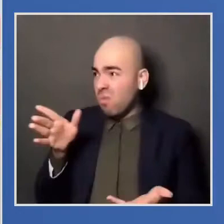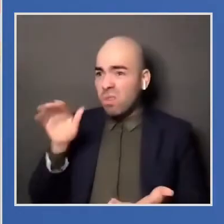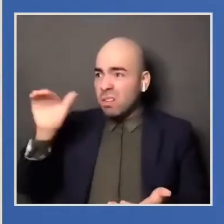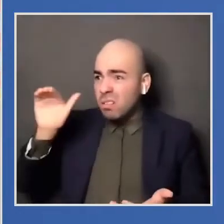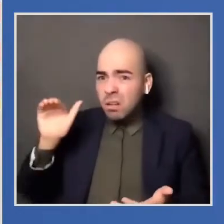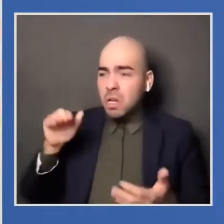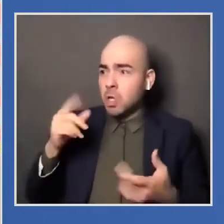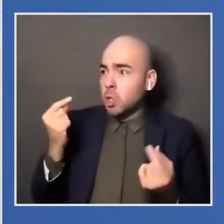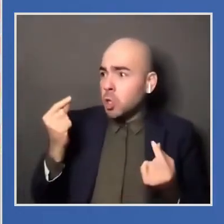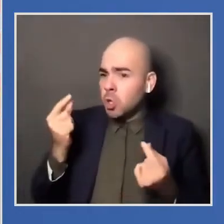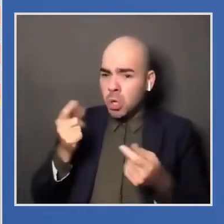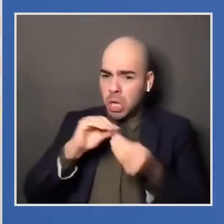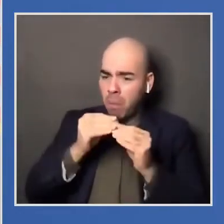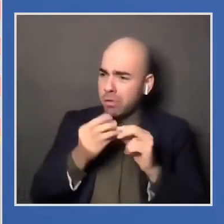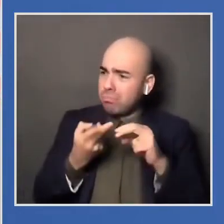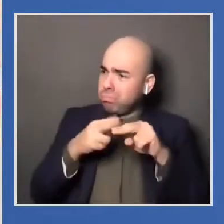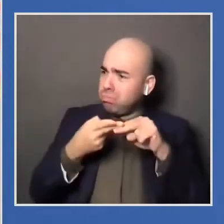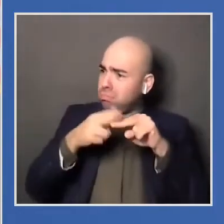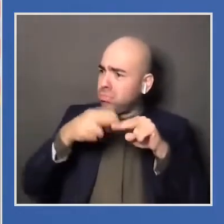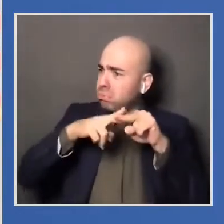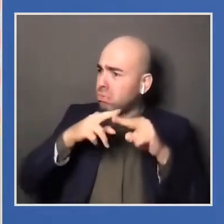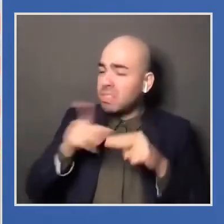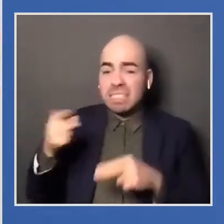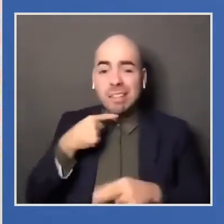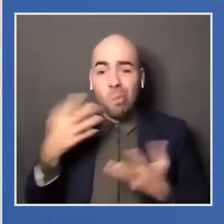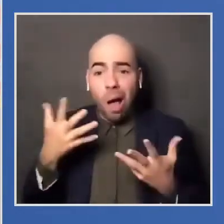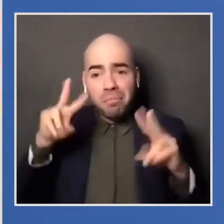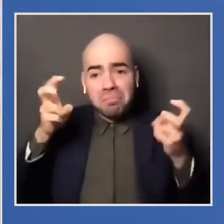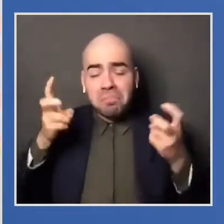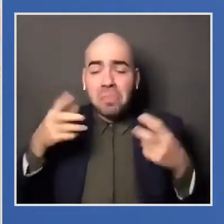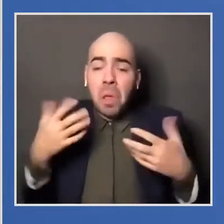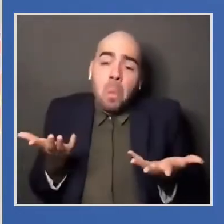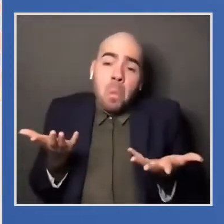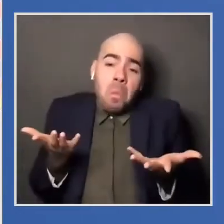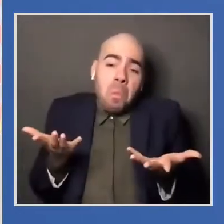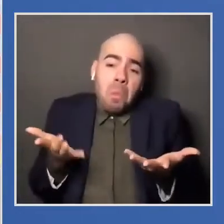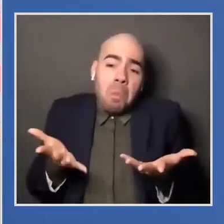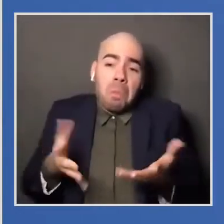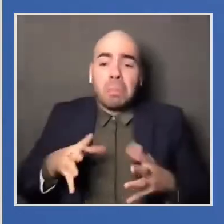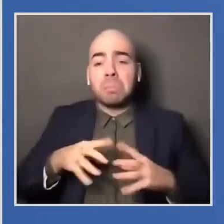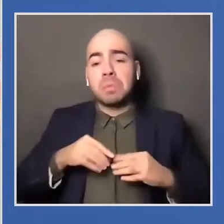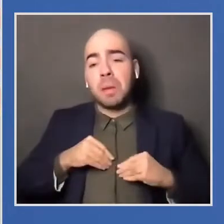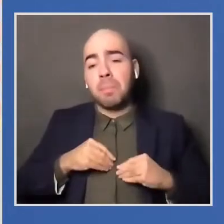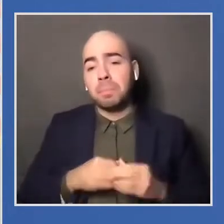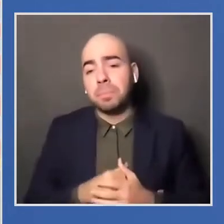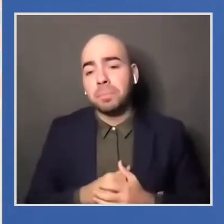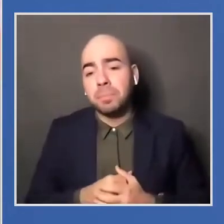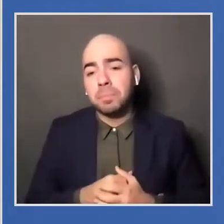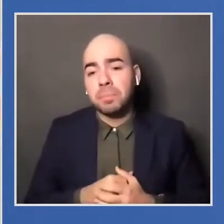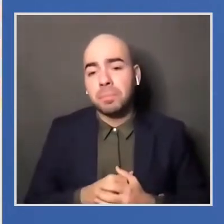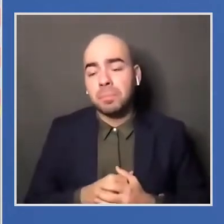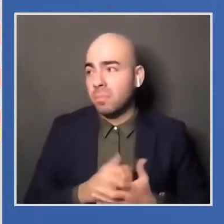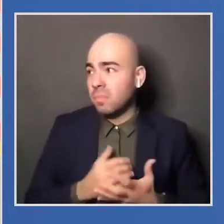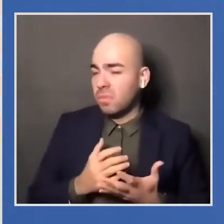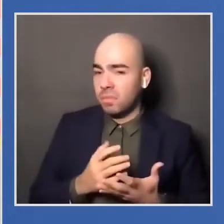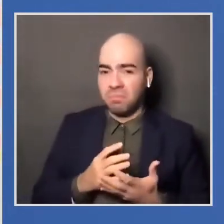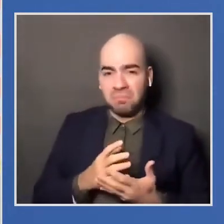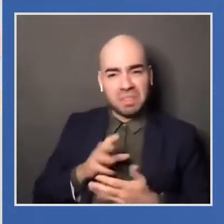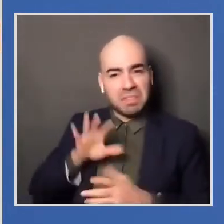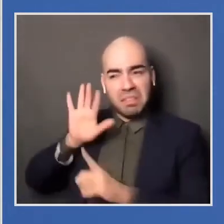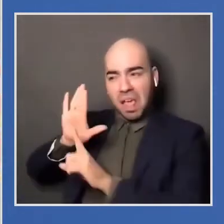is. Well, it is what it is because he is who he is.